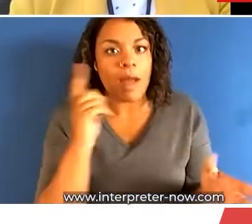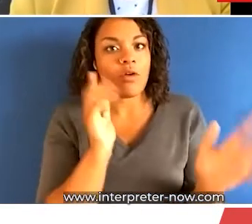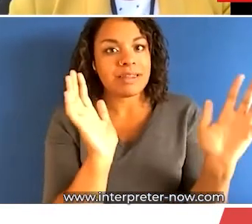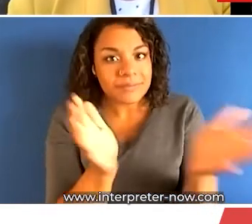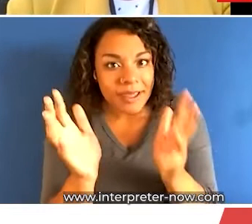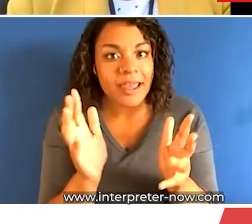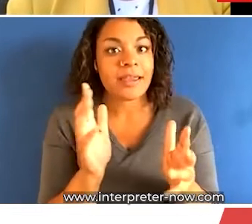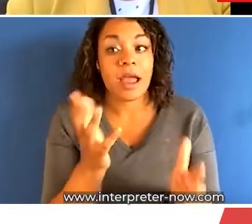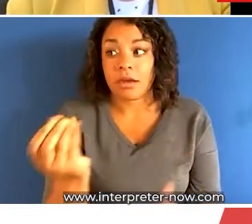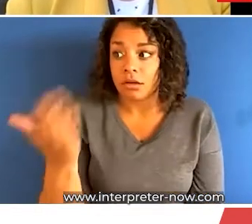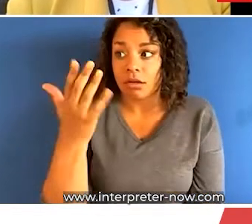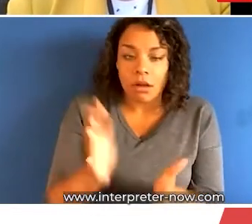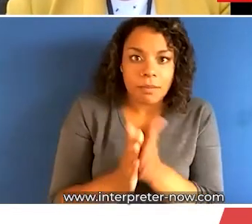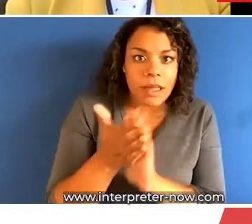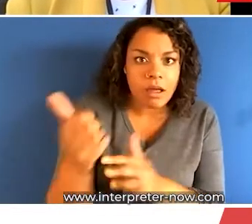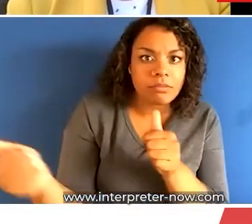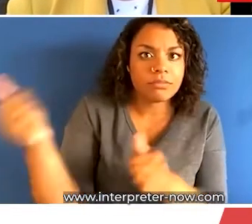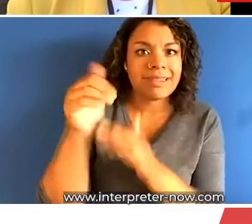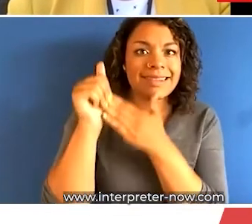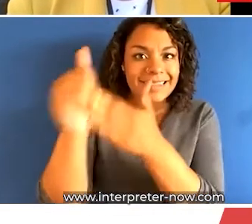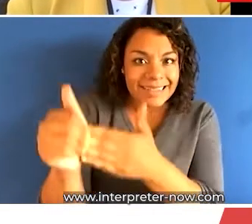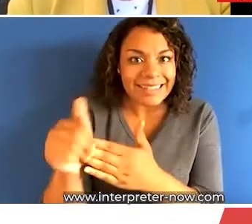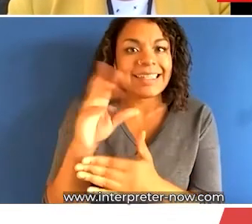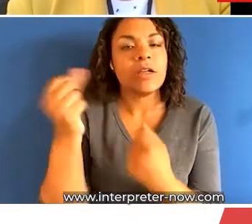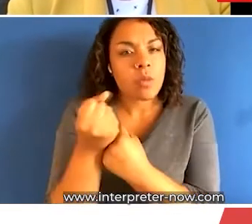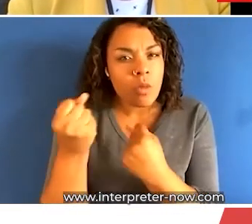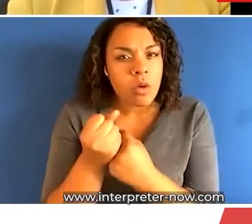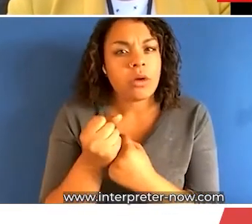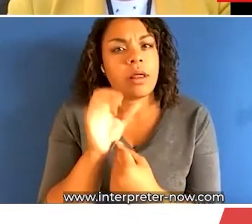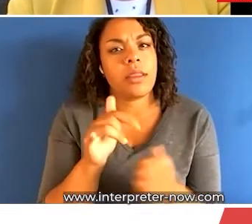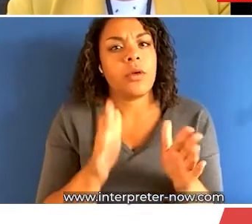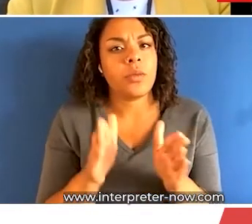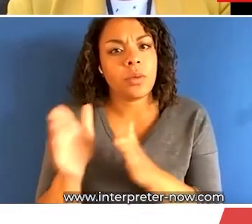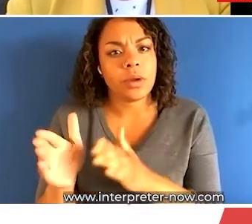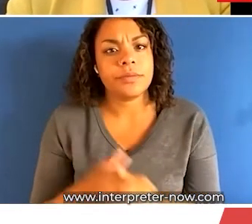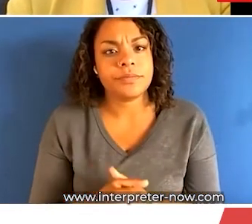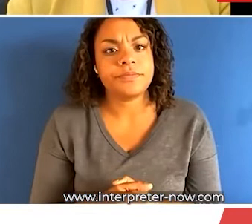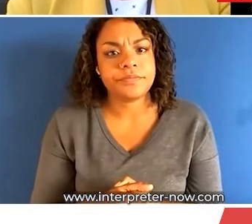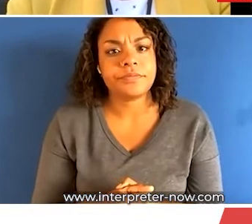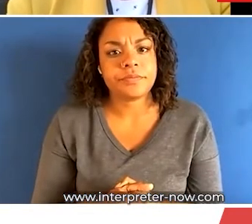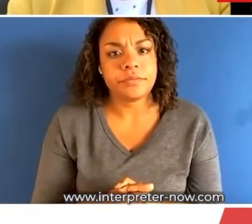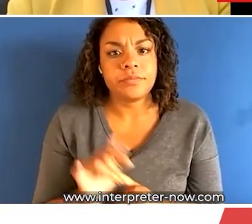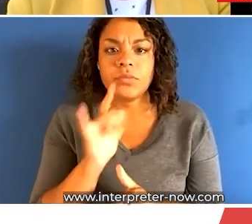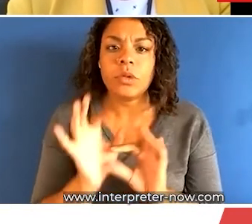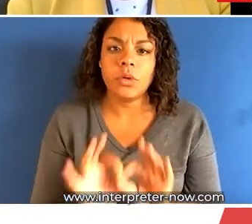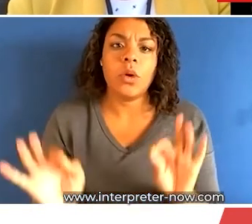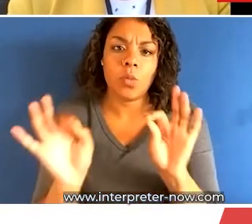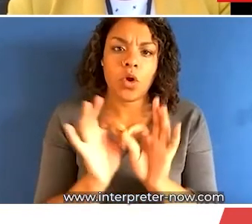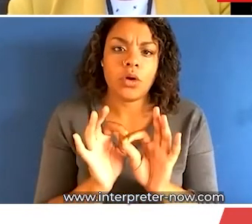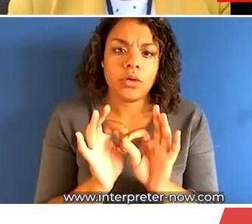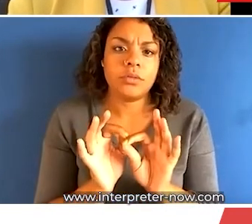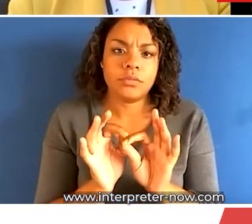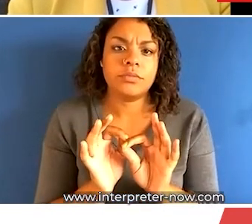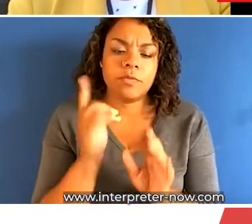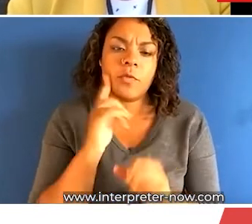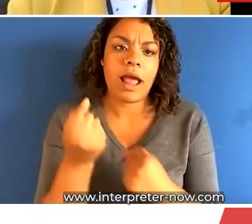to lead at that table, right? And really supporting people in that. And that is a really important piece of allyship, is